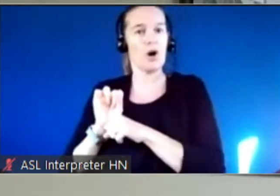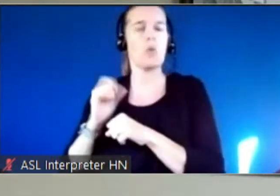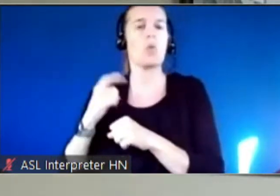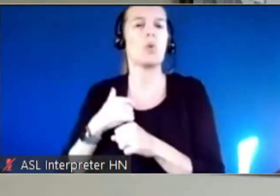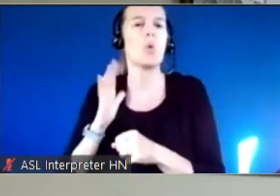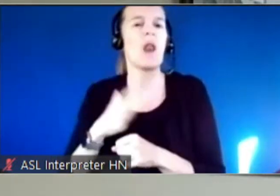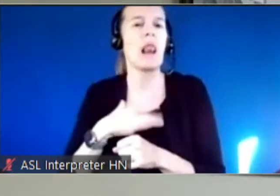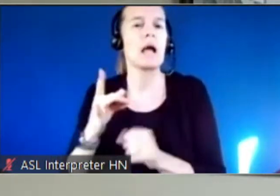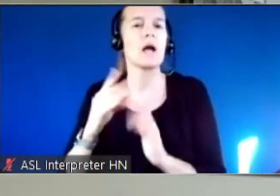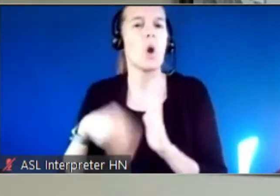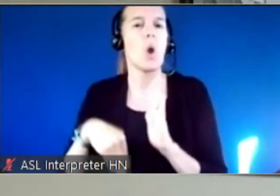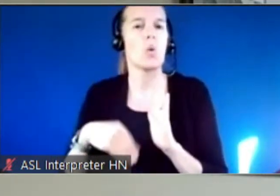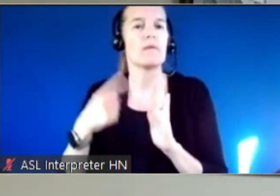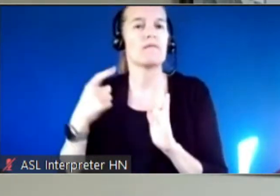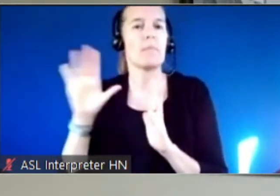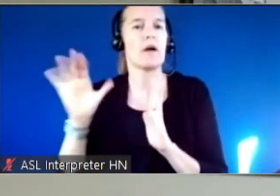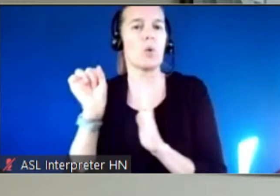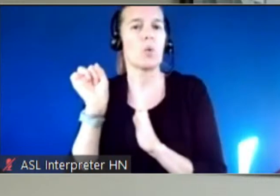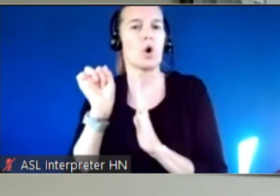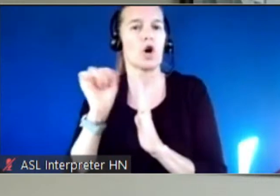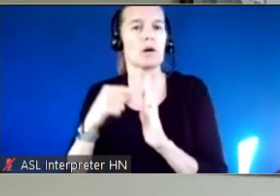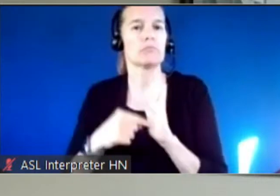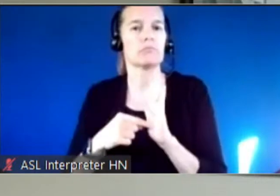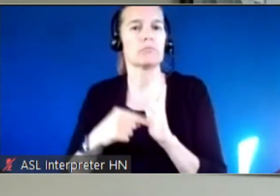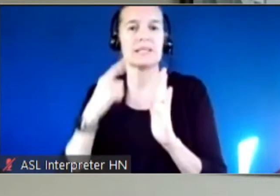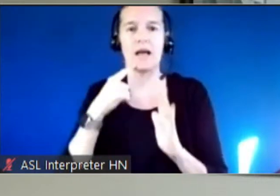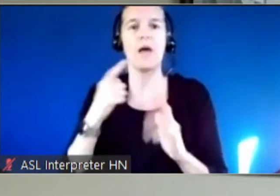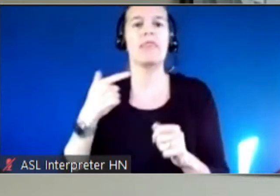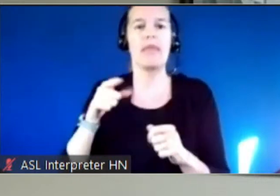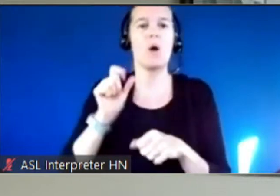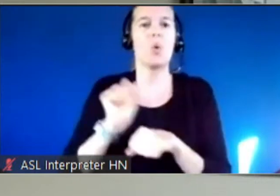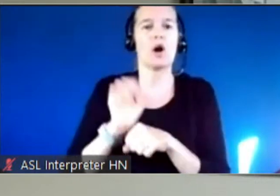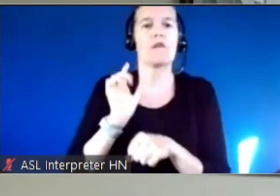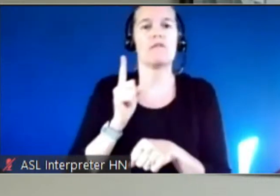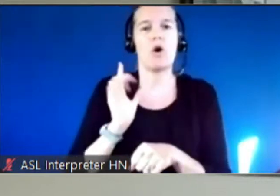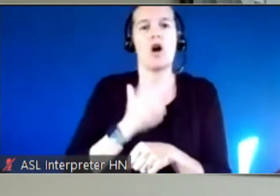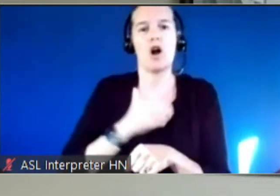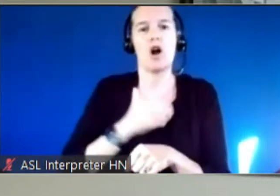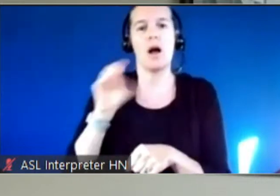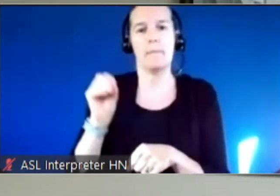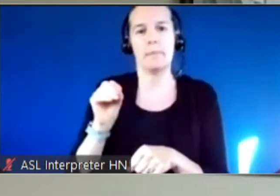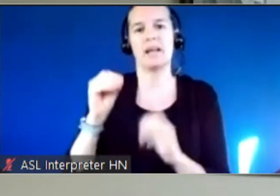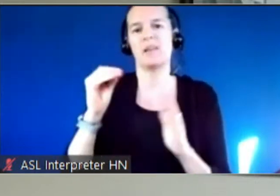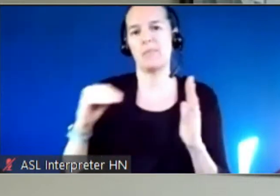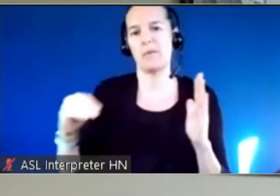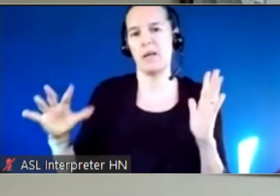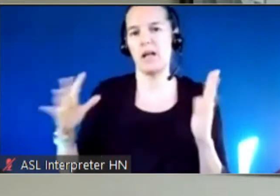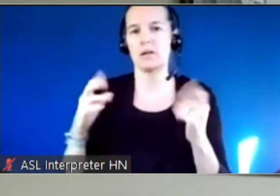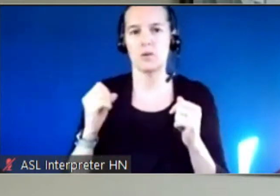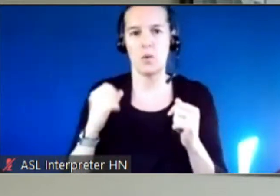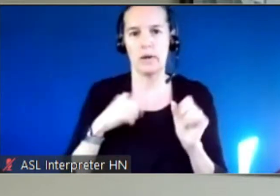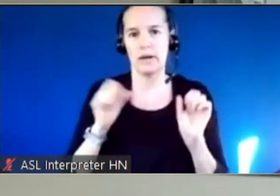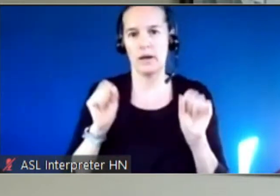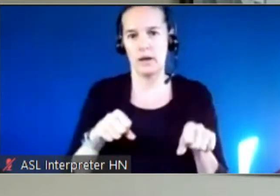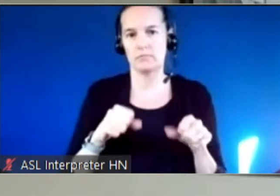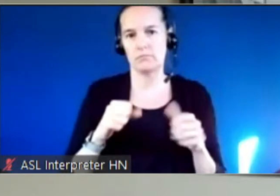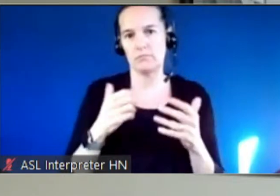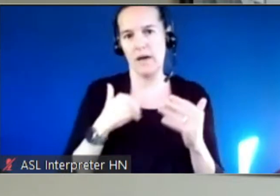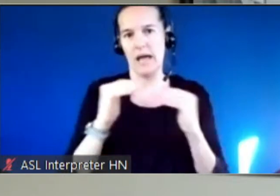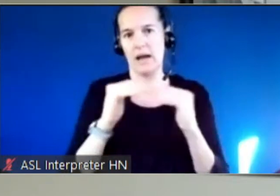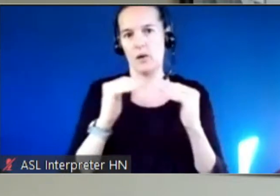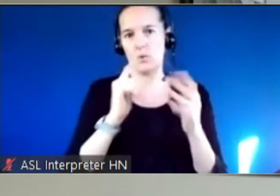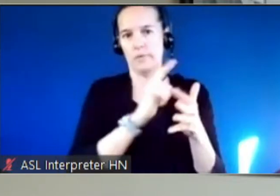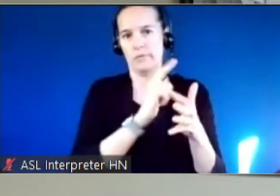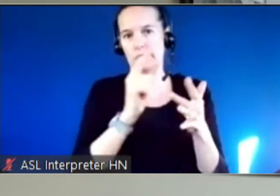that they work for them in such and such a way, so that we can follow the distribution in an equitable and a fair